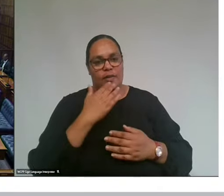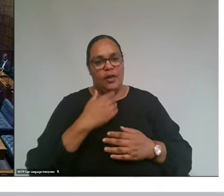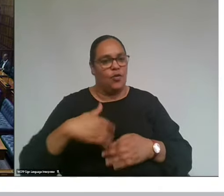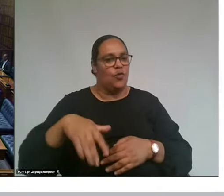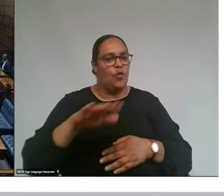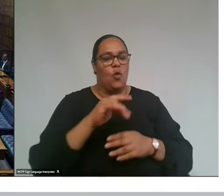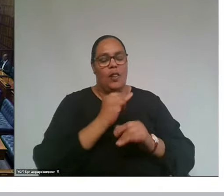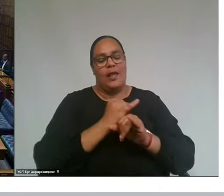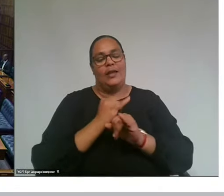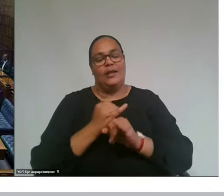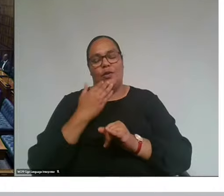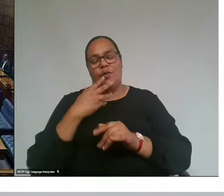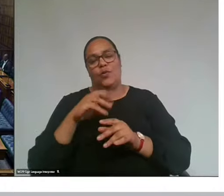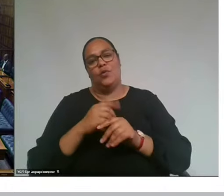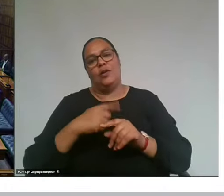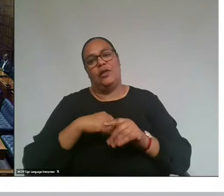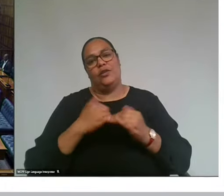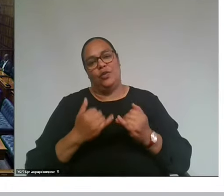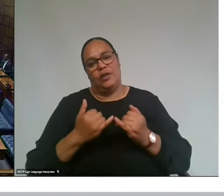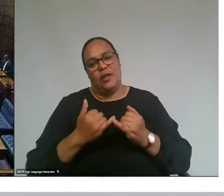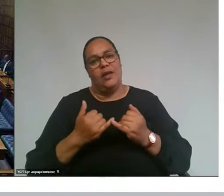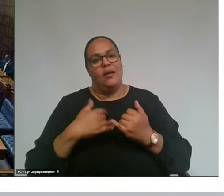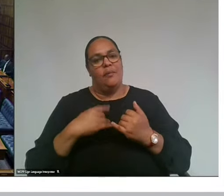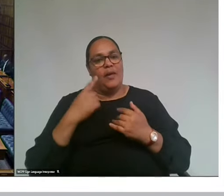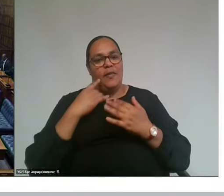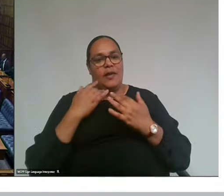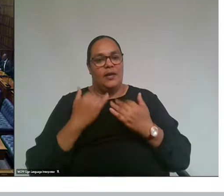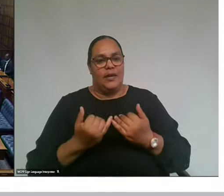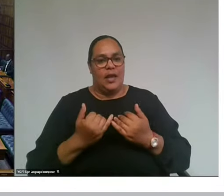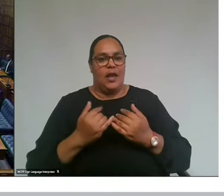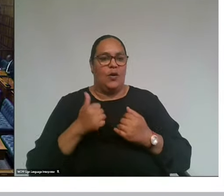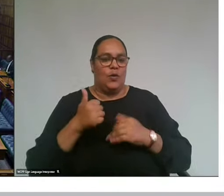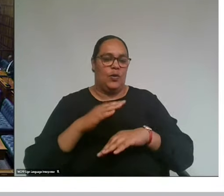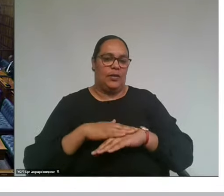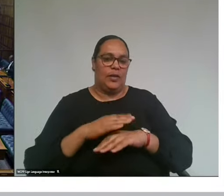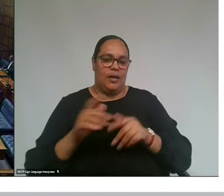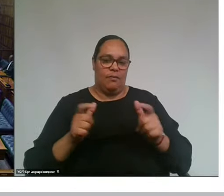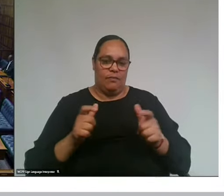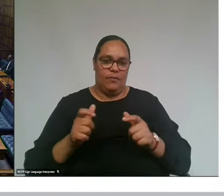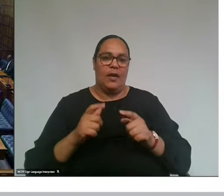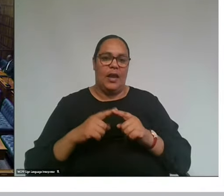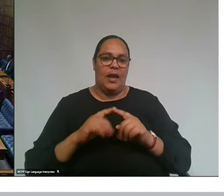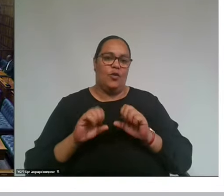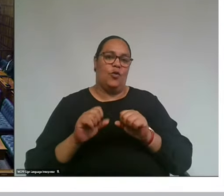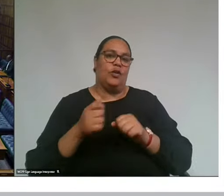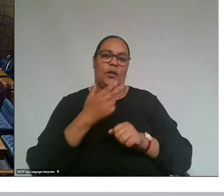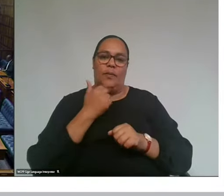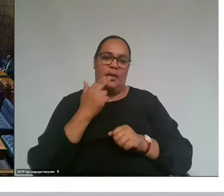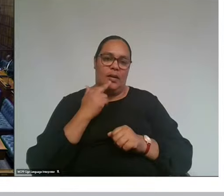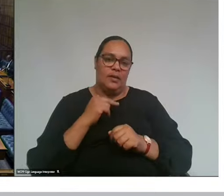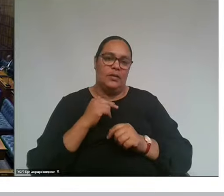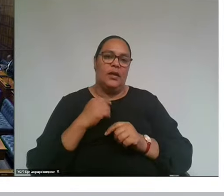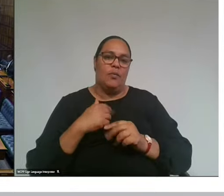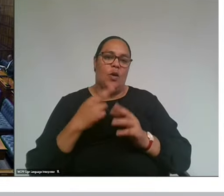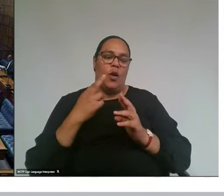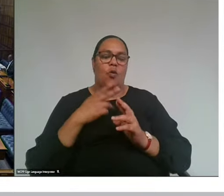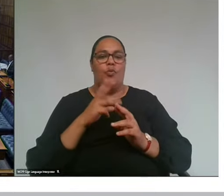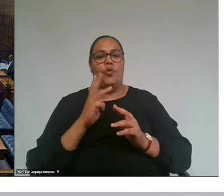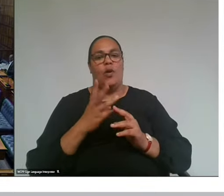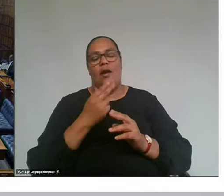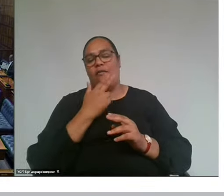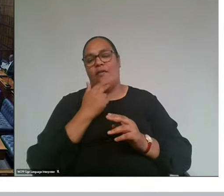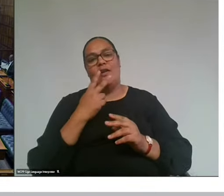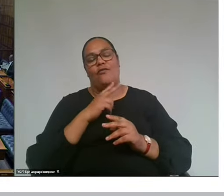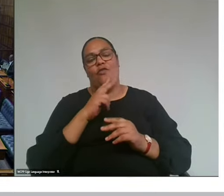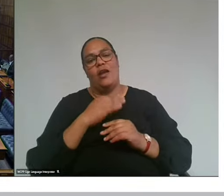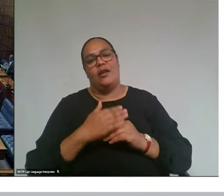all the entities who've joined us today um I think we've we've made good time um and caught up quite nicely um and I hope you have a wonderful